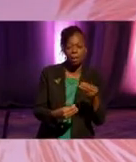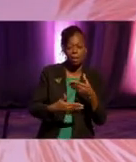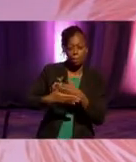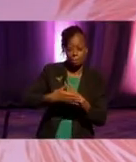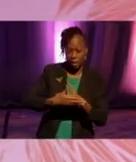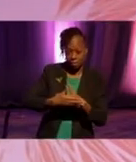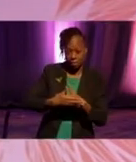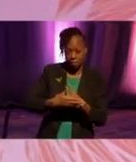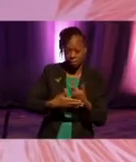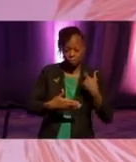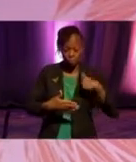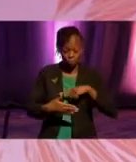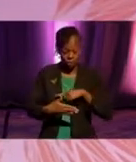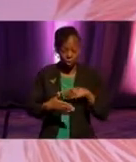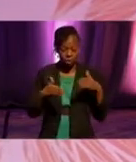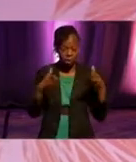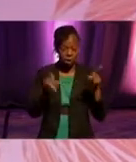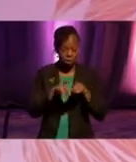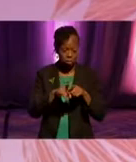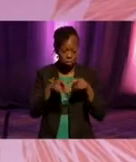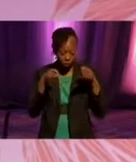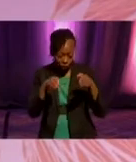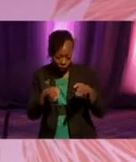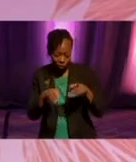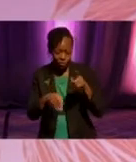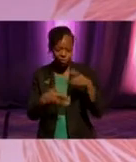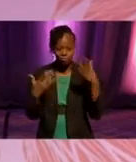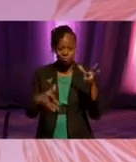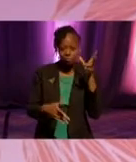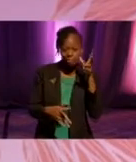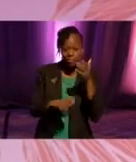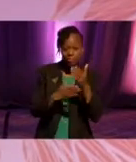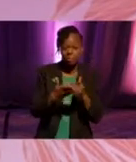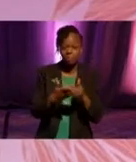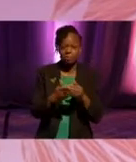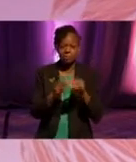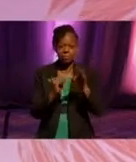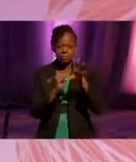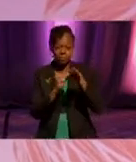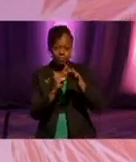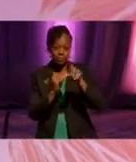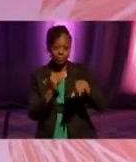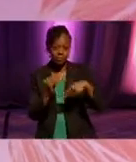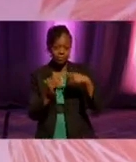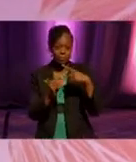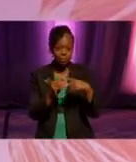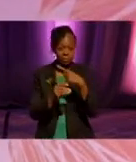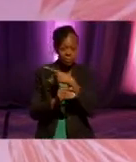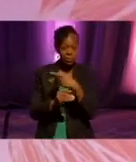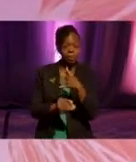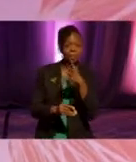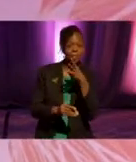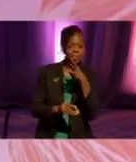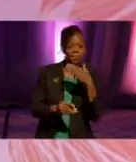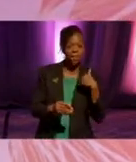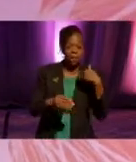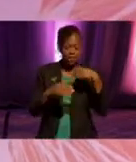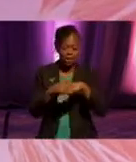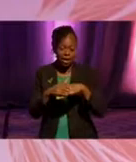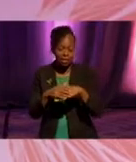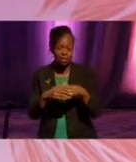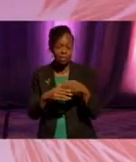been very focused, as you've heard in some of the videos, on the prematurity number, moms having access to care